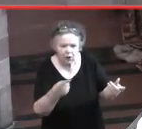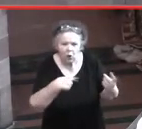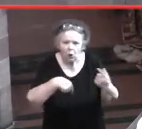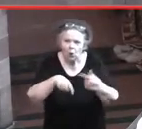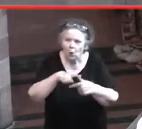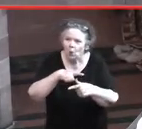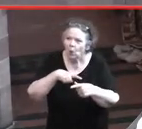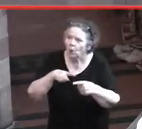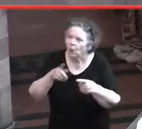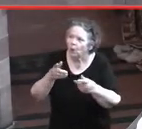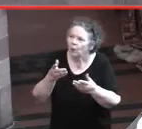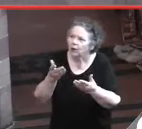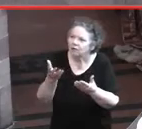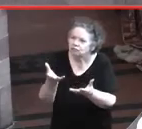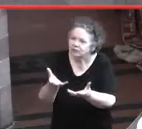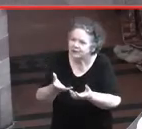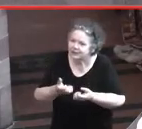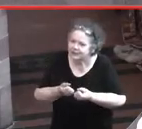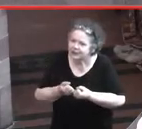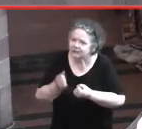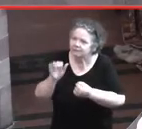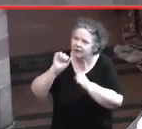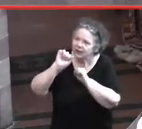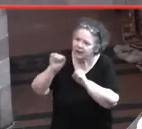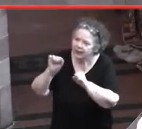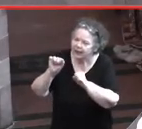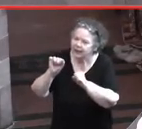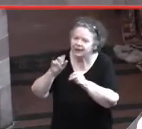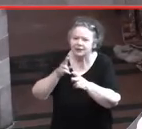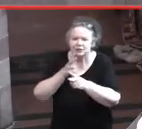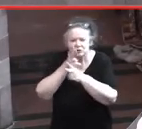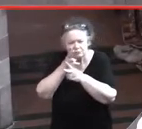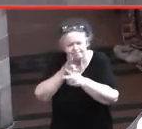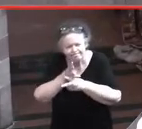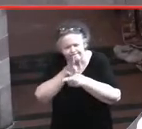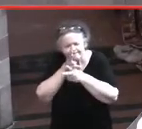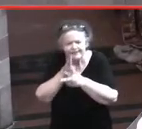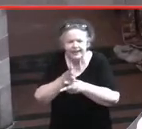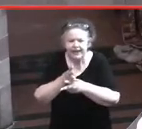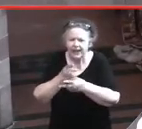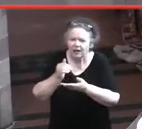of God's creating, nurturing, and redeeming activity